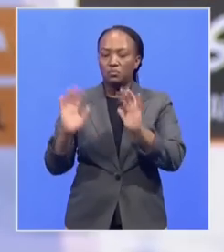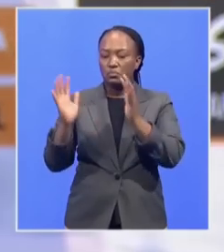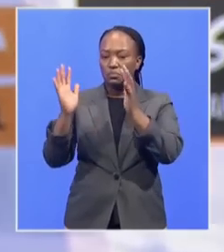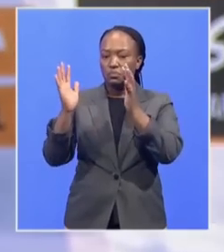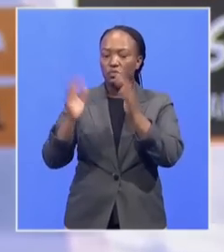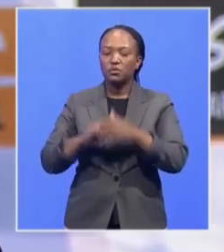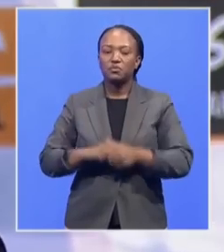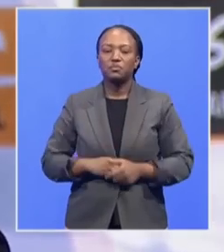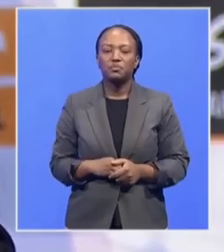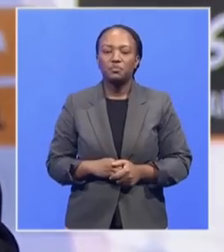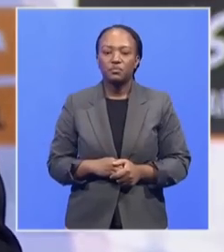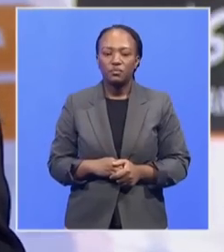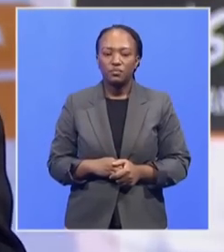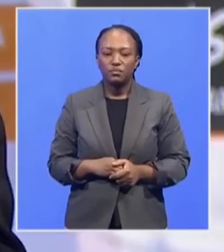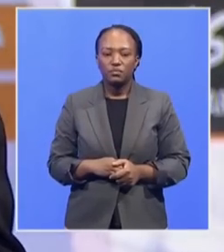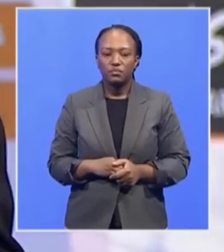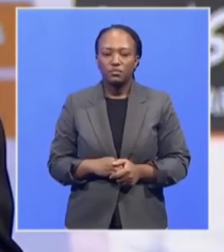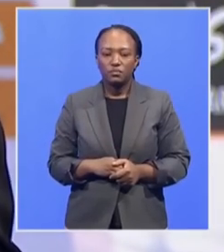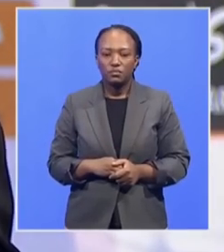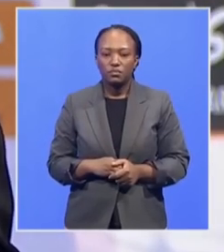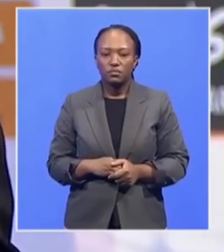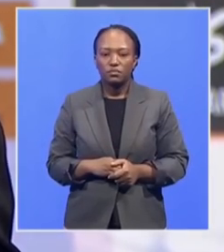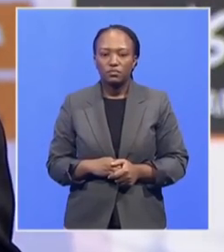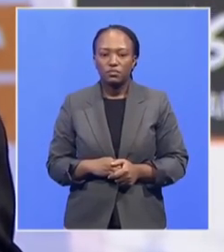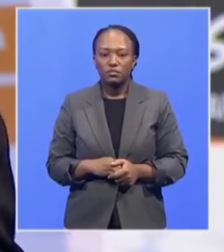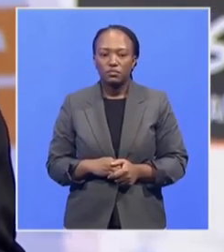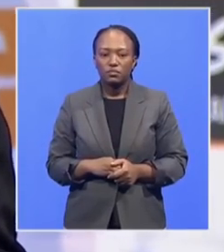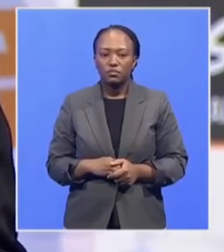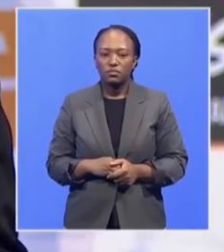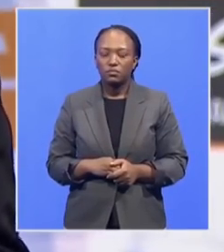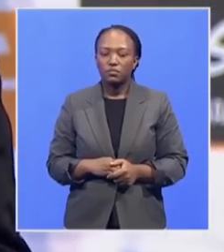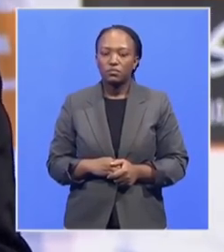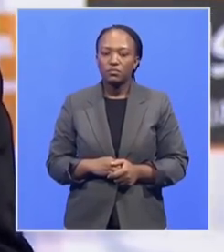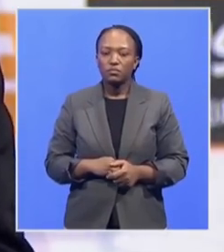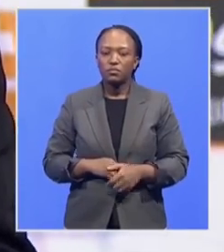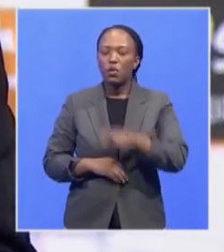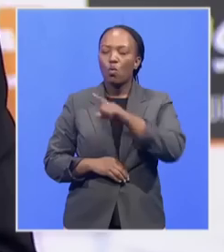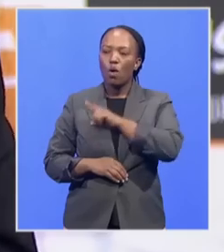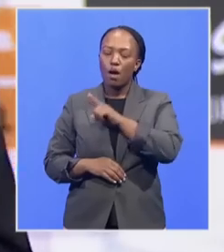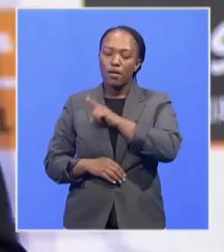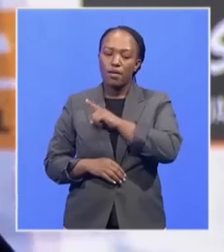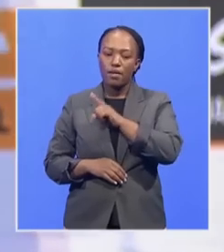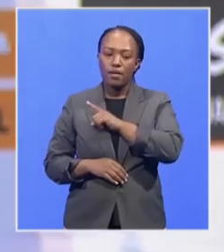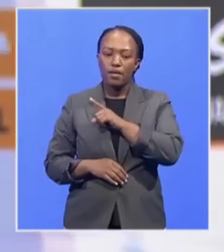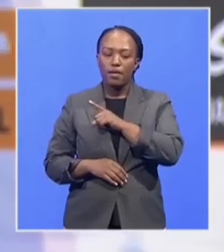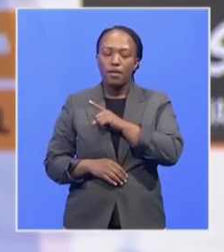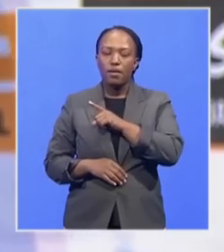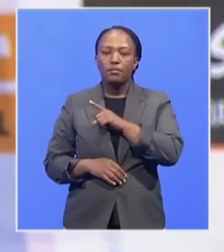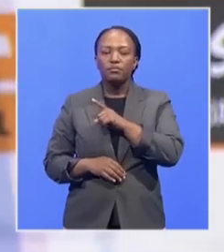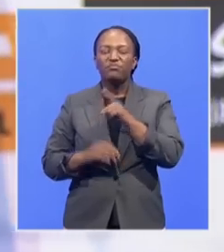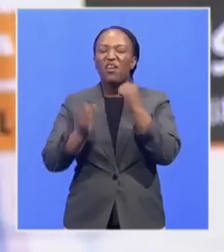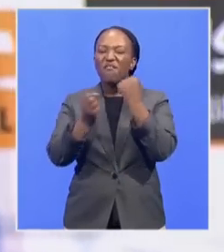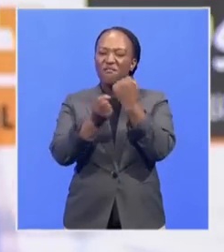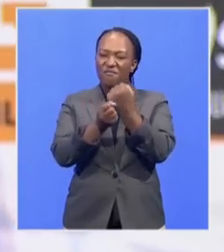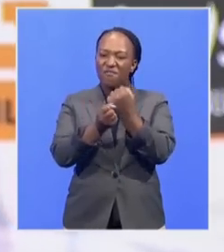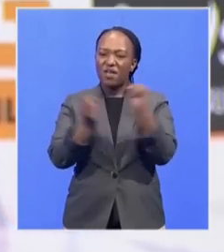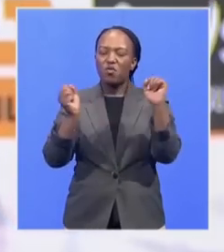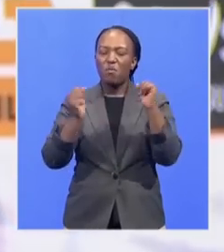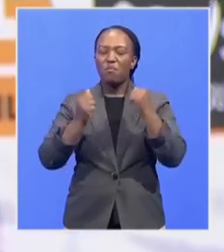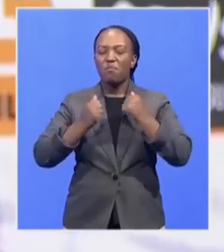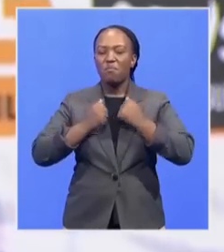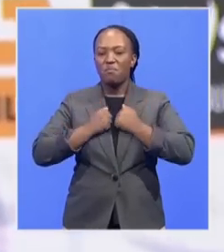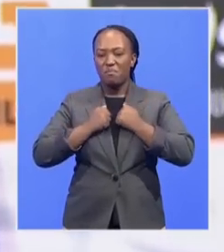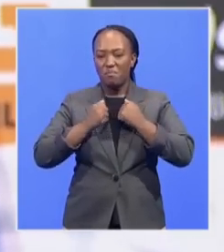Ka obane, tokologo ya rona e ka sebe le ntho e re ka e tshwarang